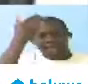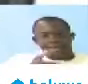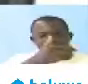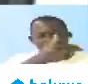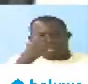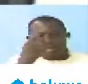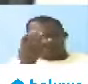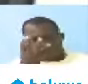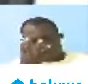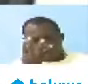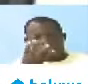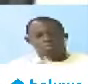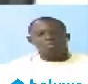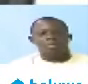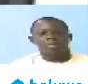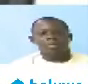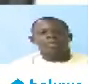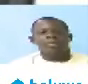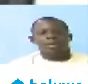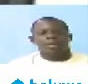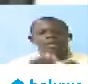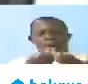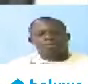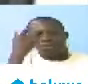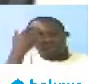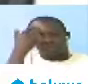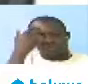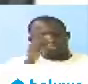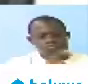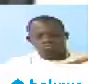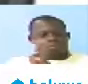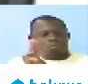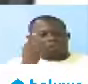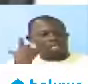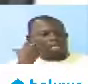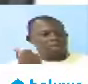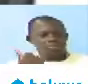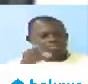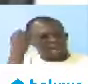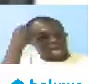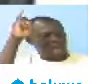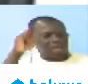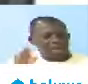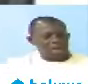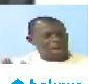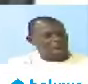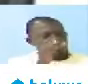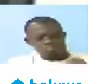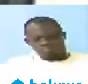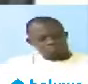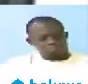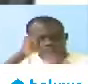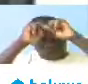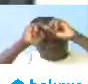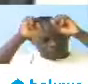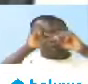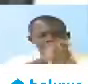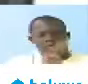1994. We heard that there was a coup in 1994. Then we decided that we don't like the idea of a coup.